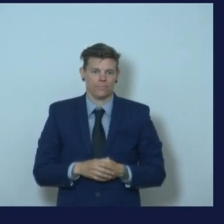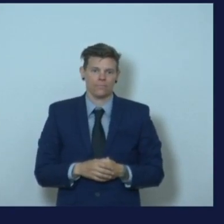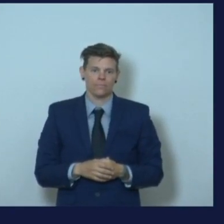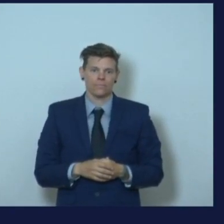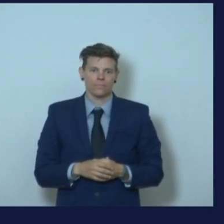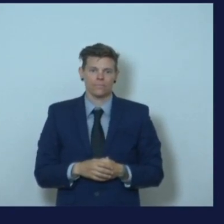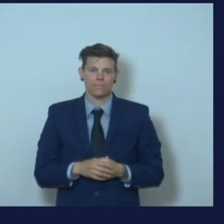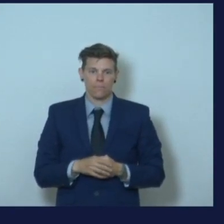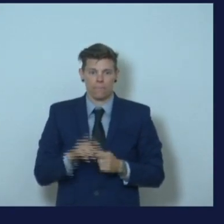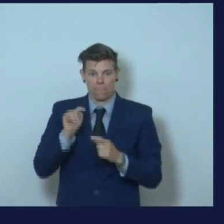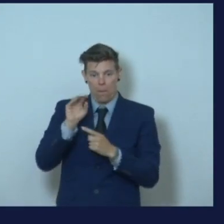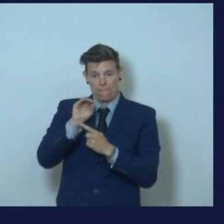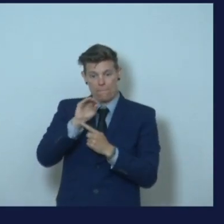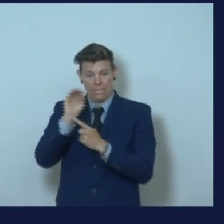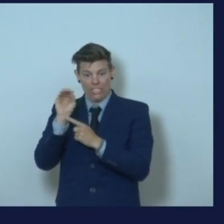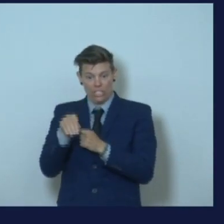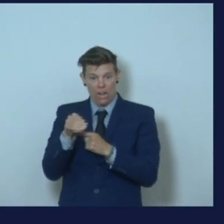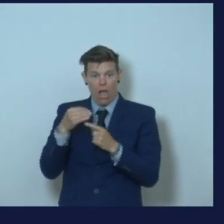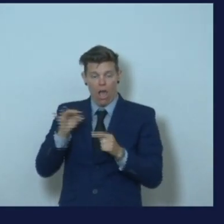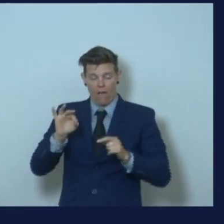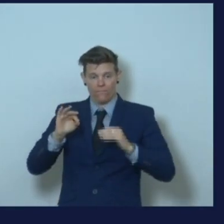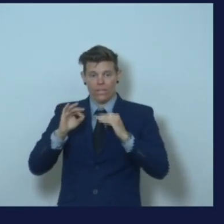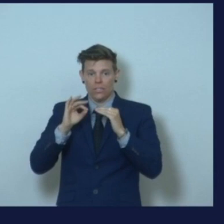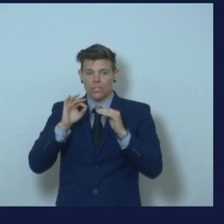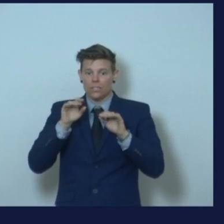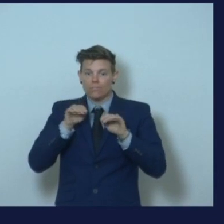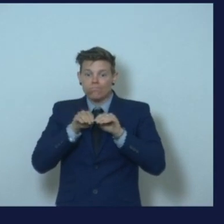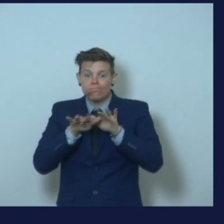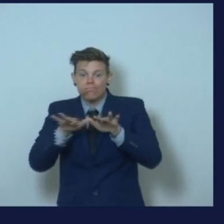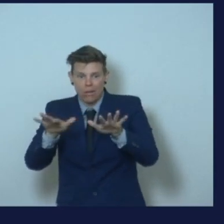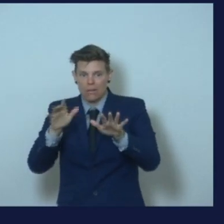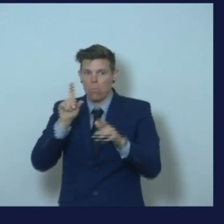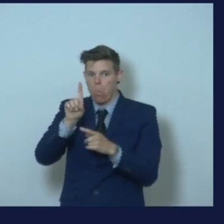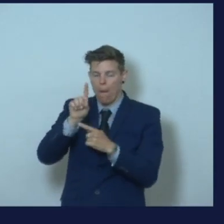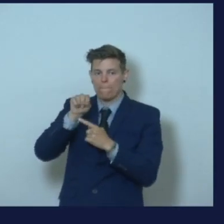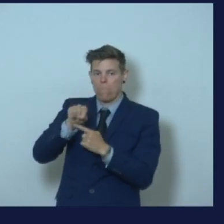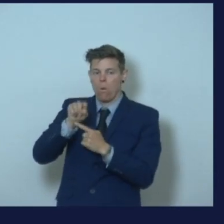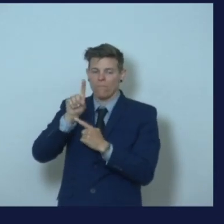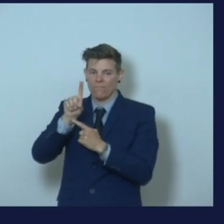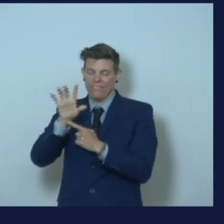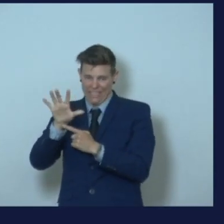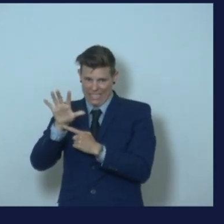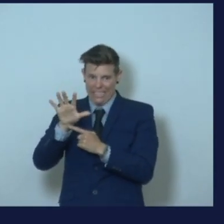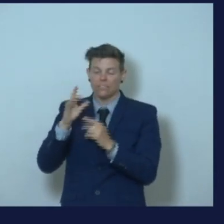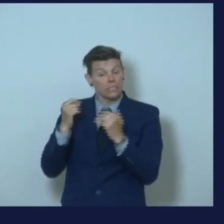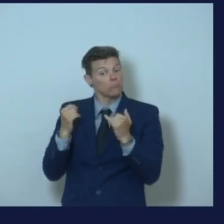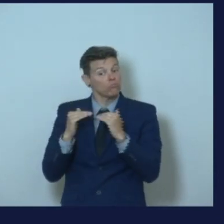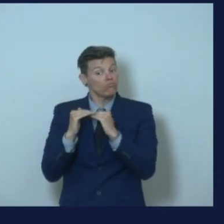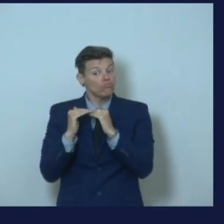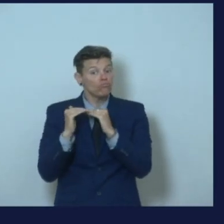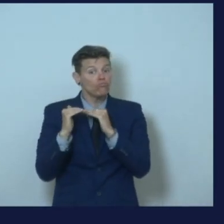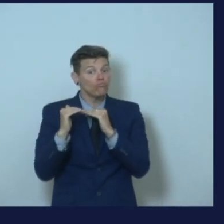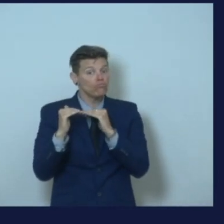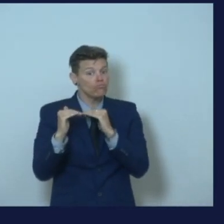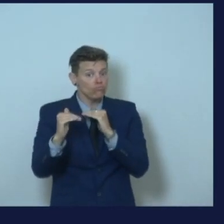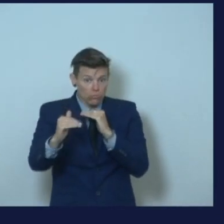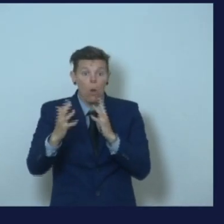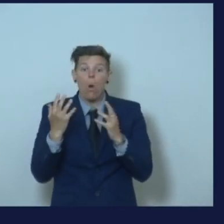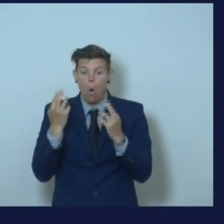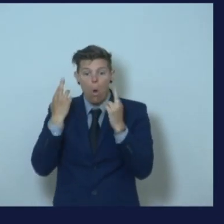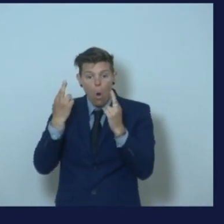is stable, and we hope to report, continuing to decline in areas where we need it